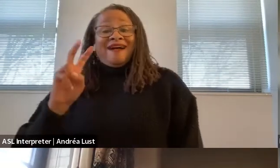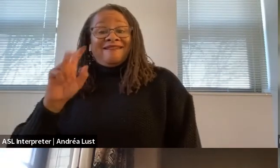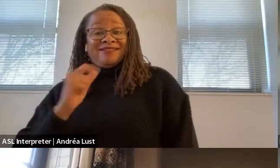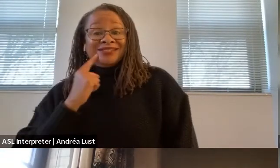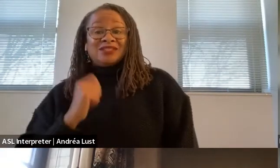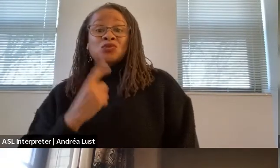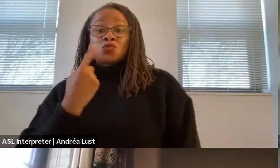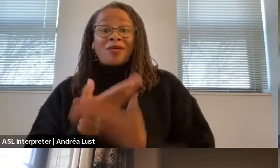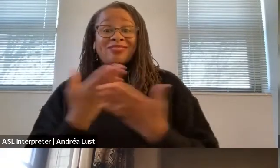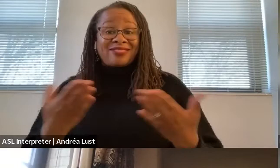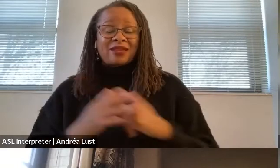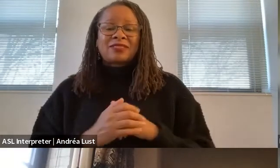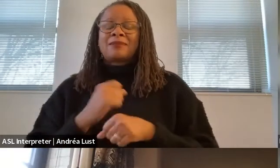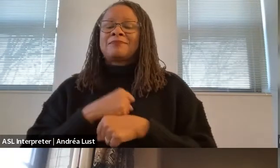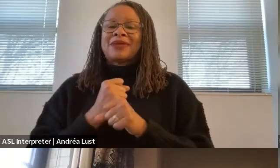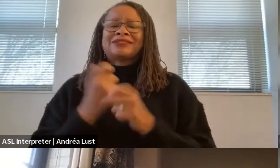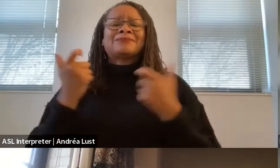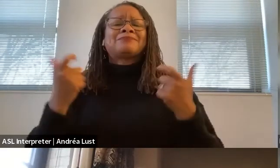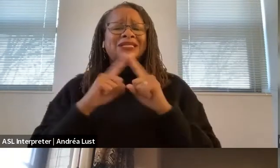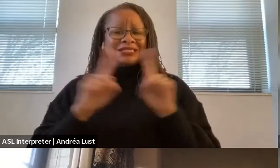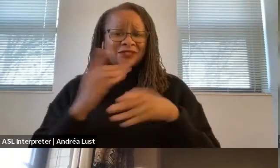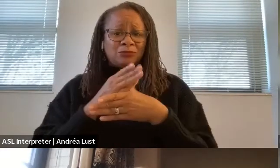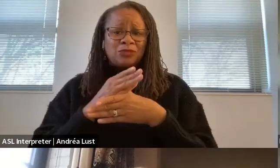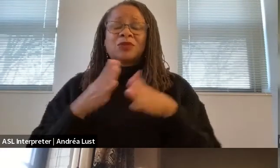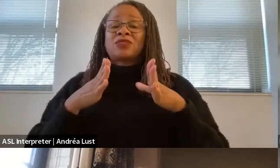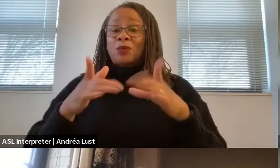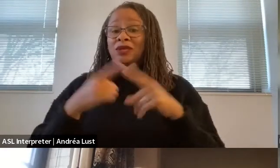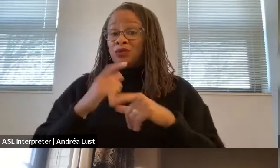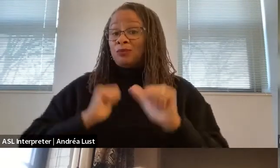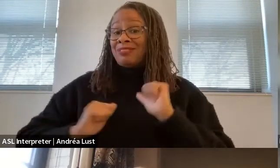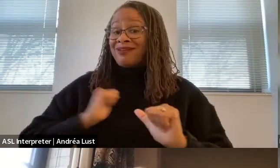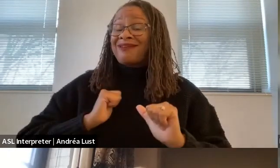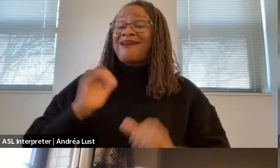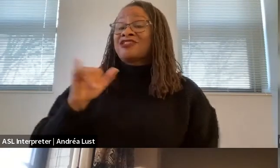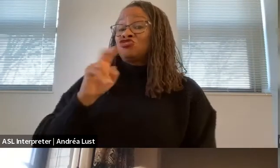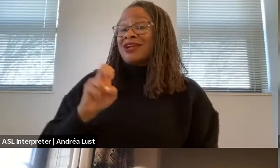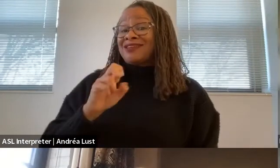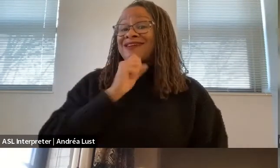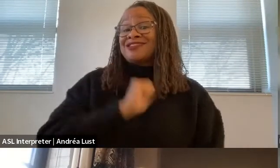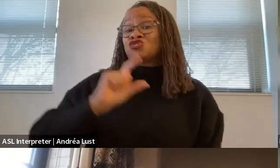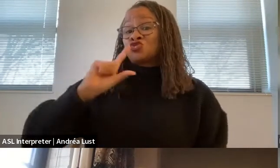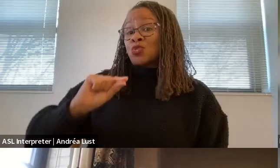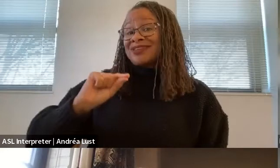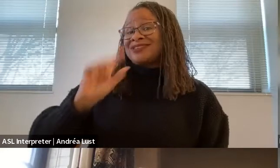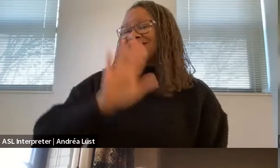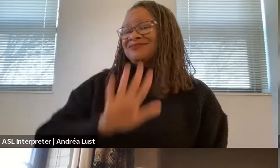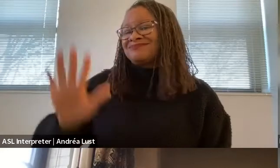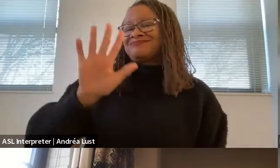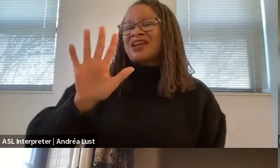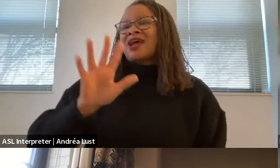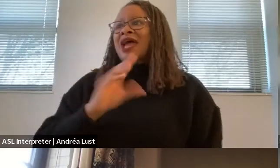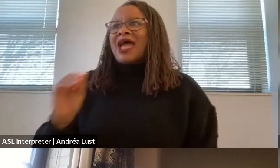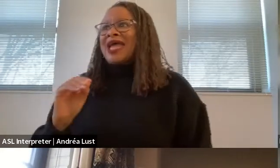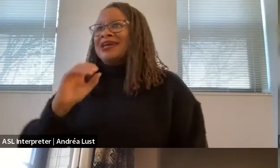that makes a substantial difference between the way you play Jane at 20 something and Jane at